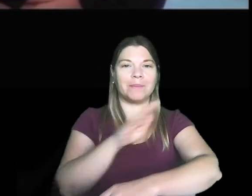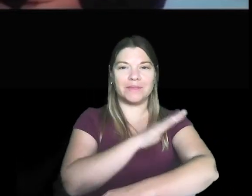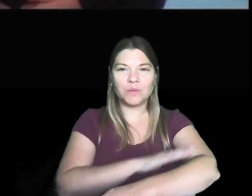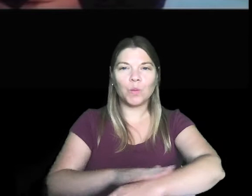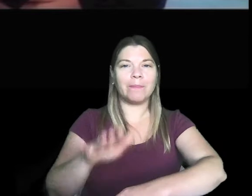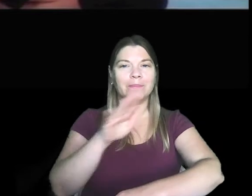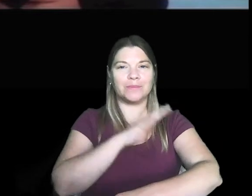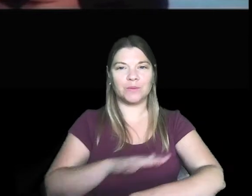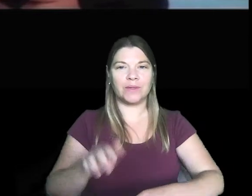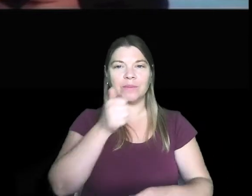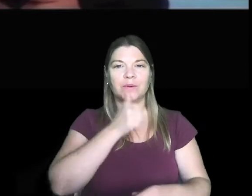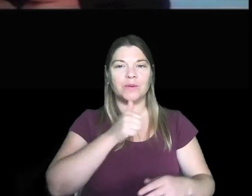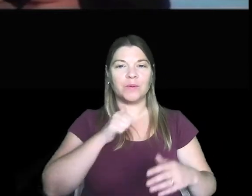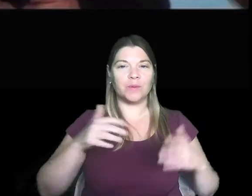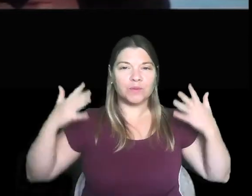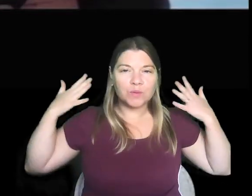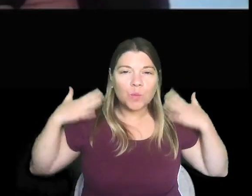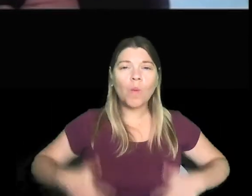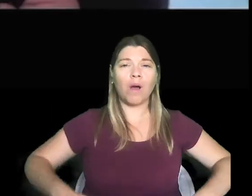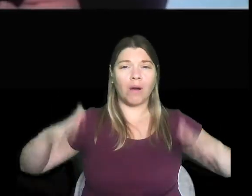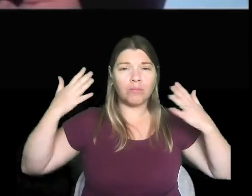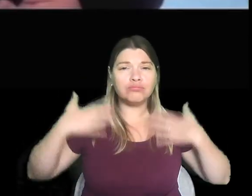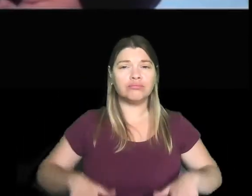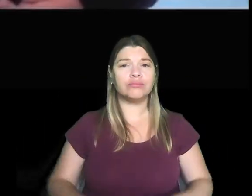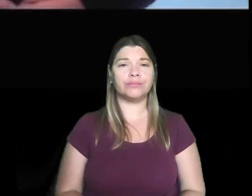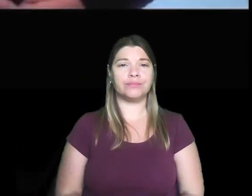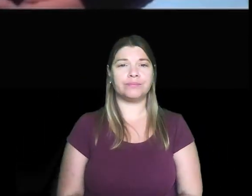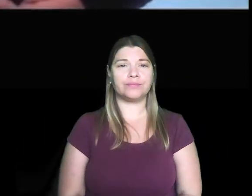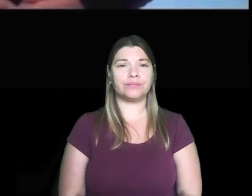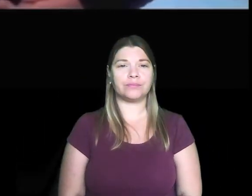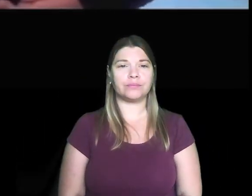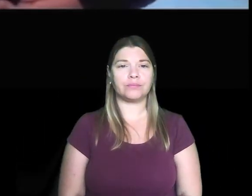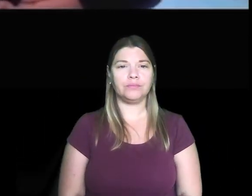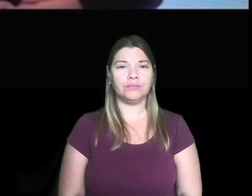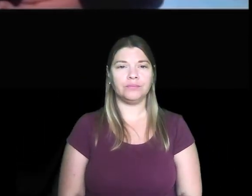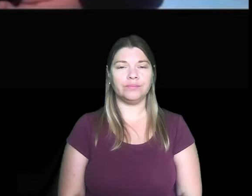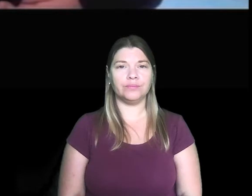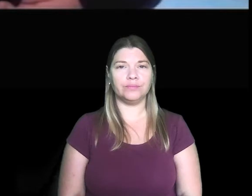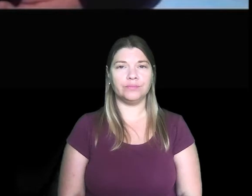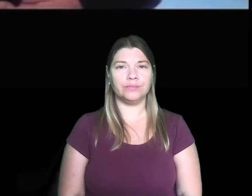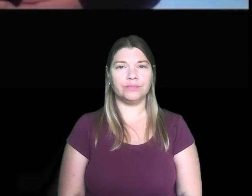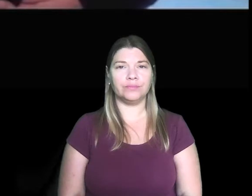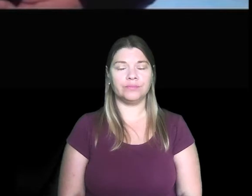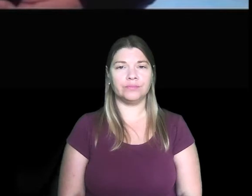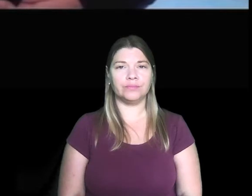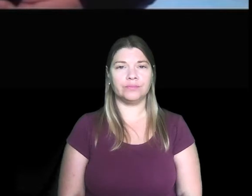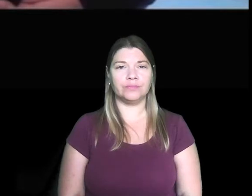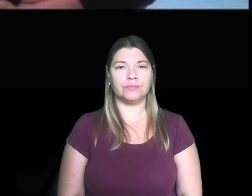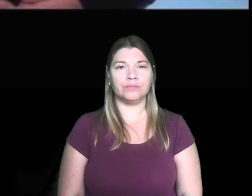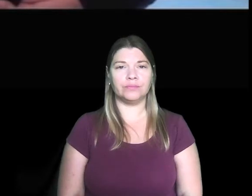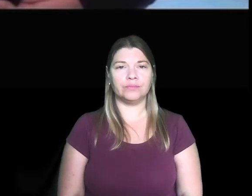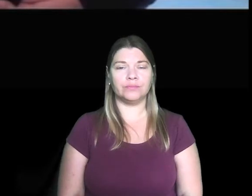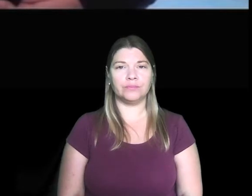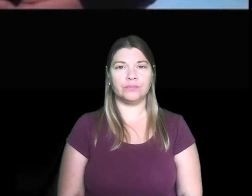larger surfaces of the body. Linzy holds one arm in the air while sweeping the other hand down the inside of this arm. She sweeps down the side